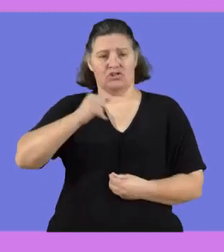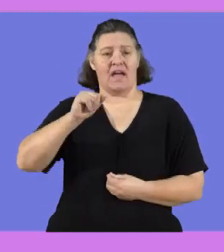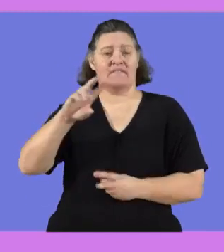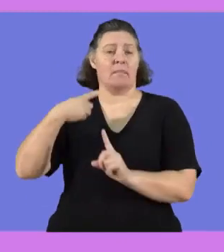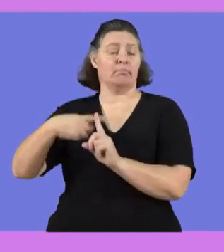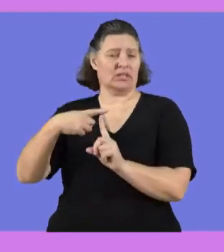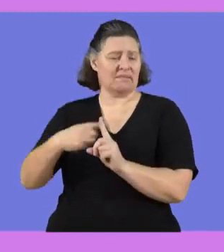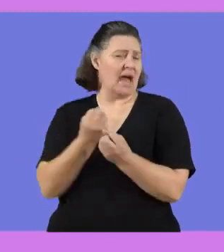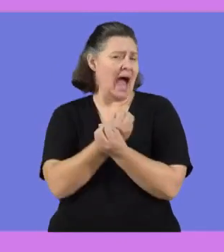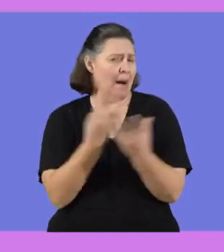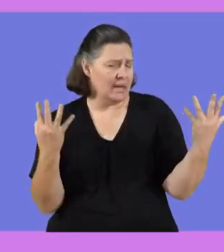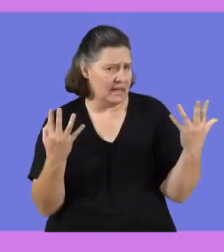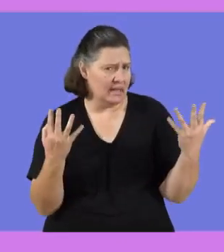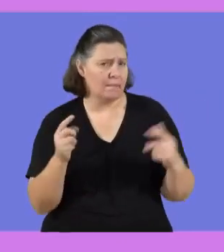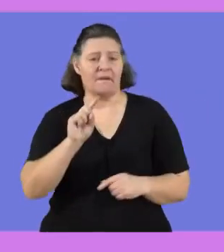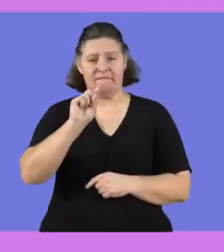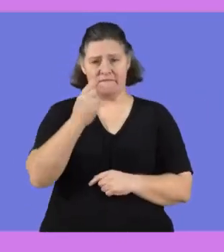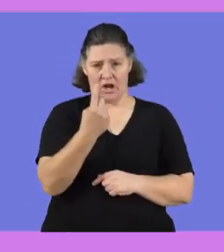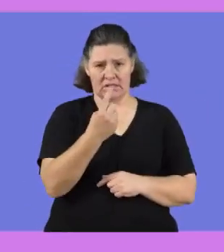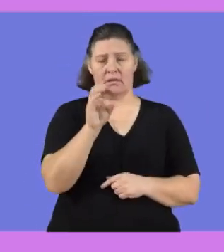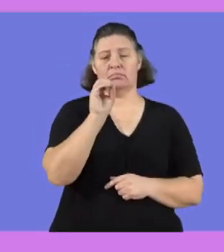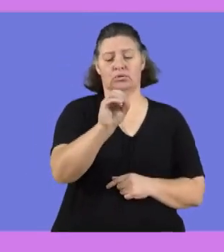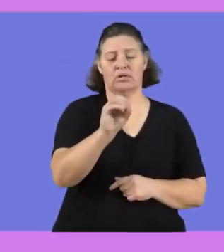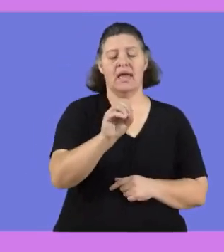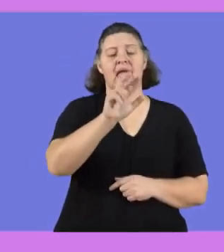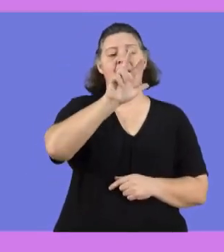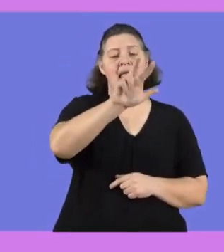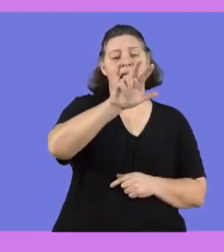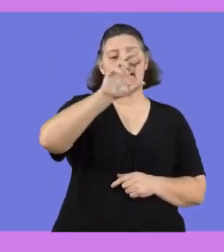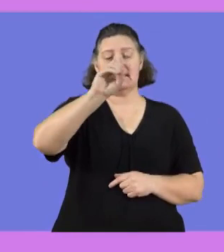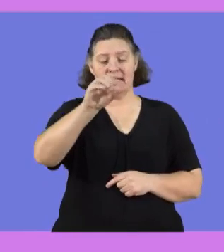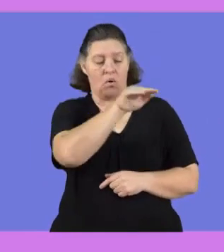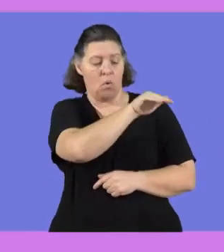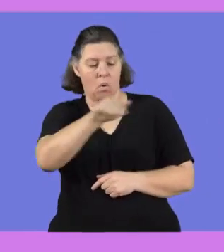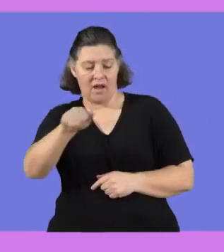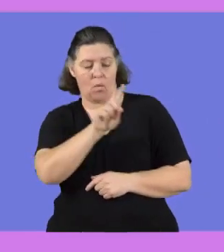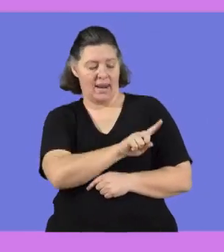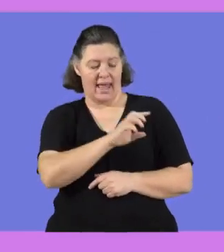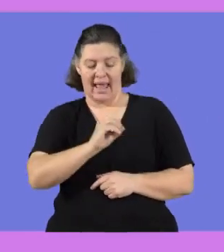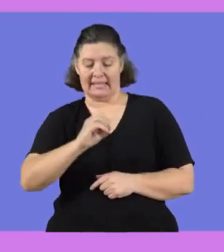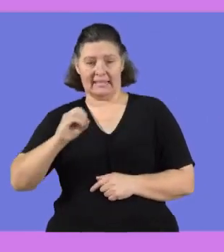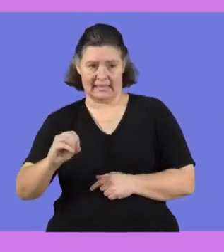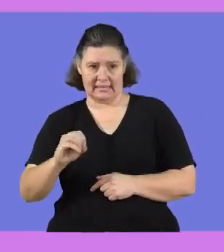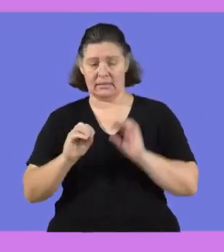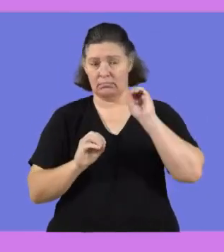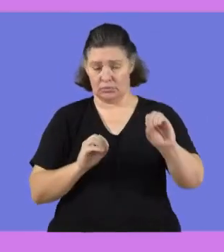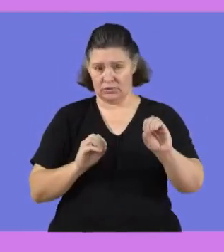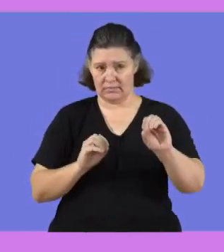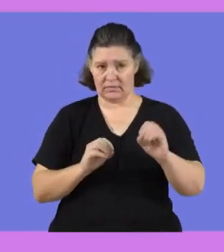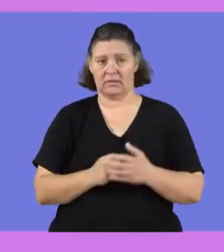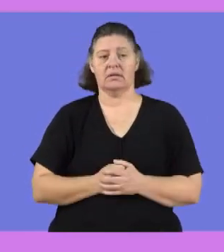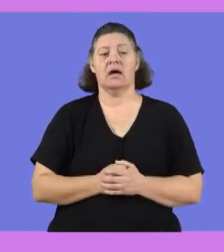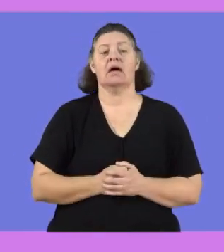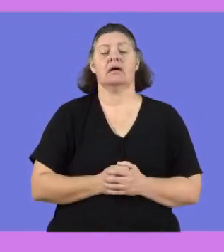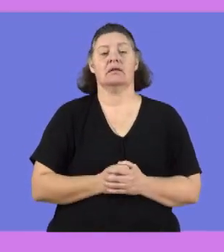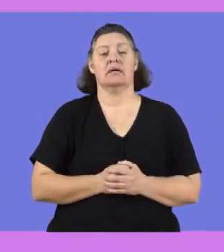the number of TB patients who are HIV positive, we must calculate first, change the